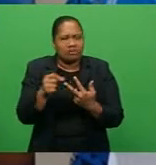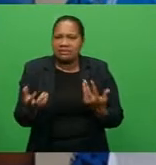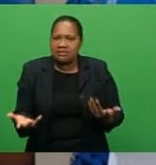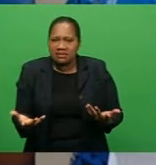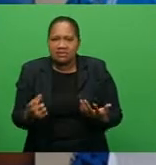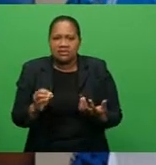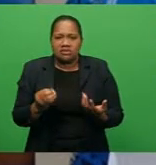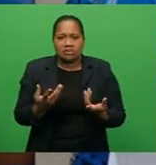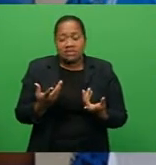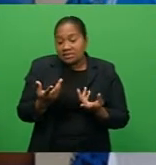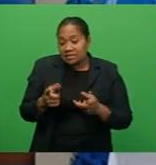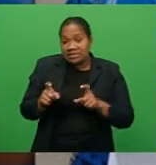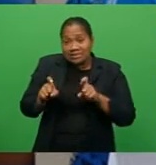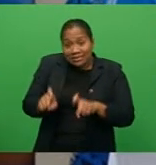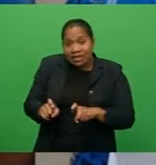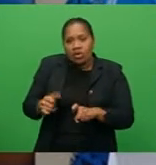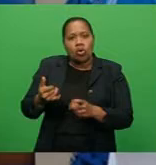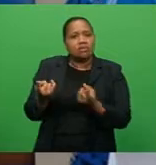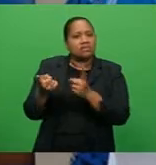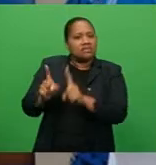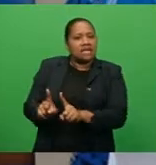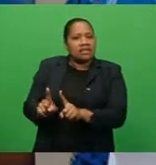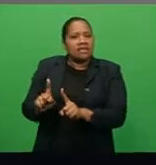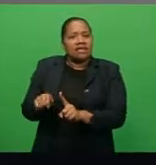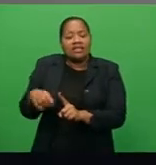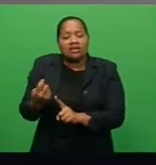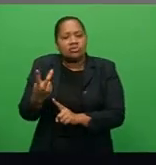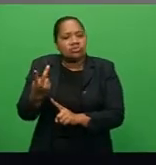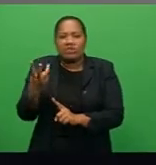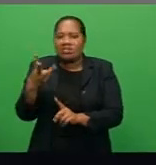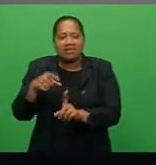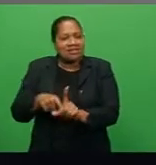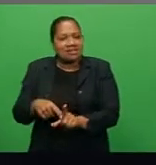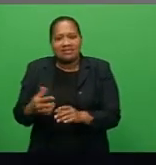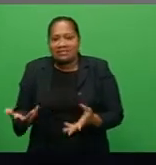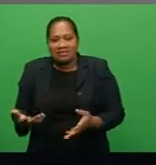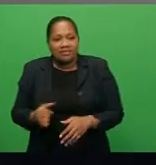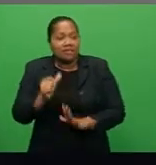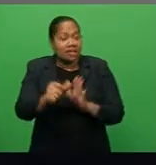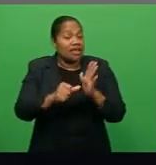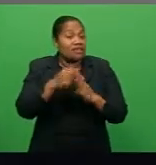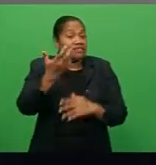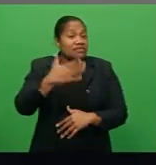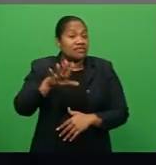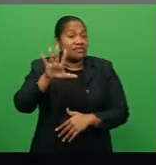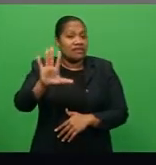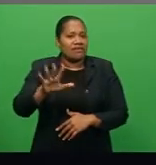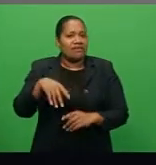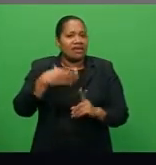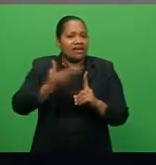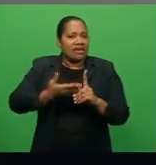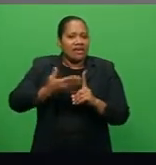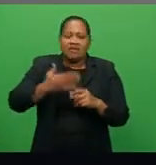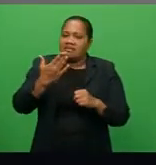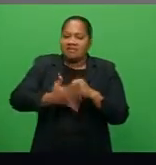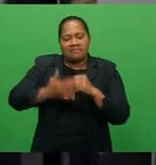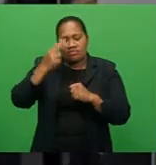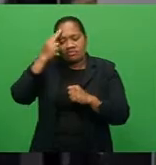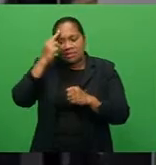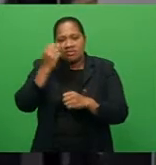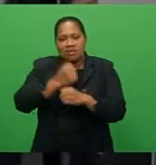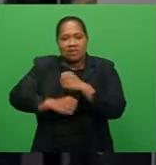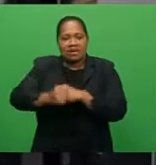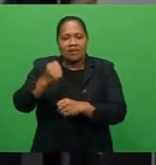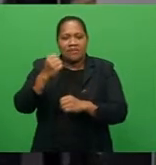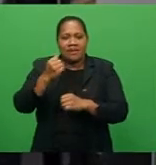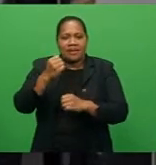of staying or be dead in the next 2-3 years. The 55-year-old never dreamt of becoming a banker. However, her